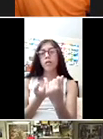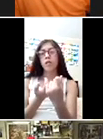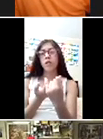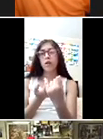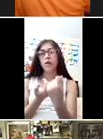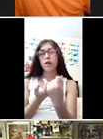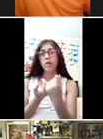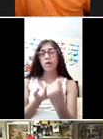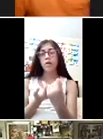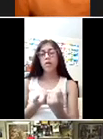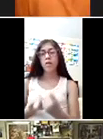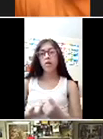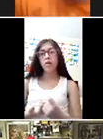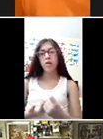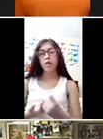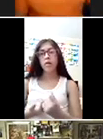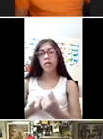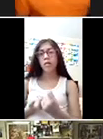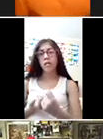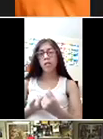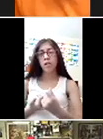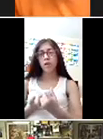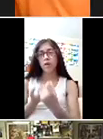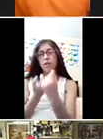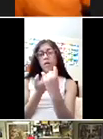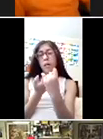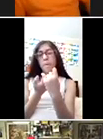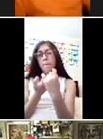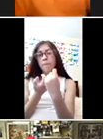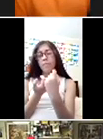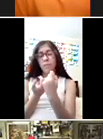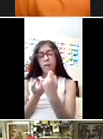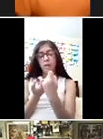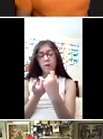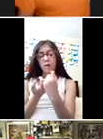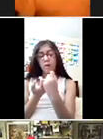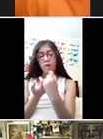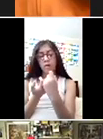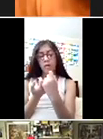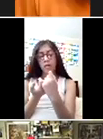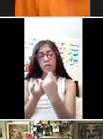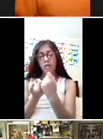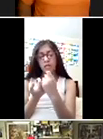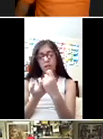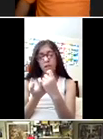toilet is the best place, so he's the good. Yes, he is the best. Well, I do my best. Yeah.